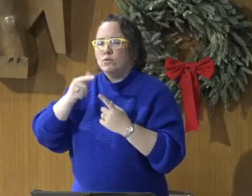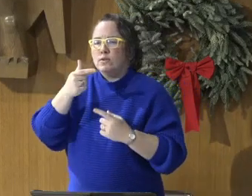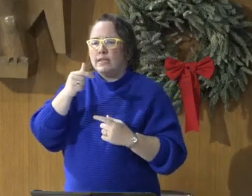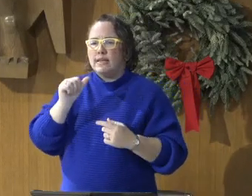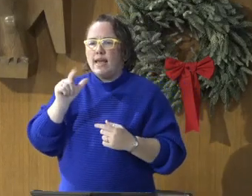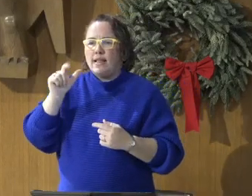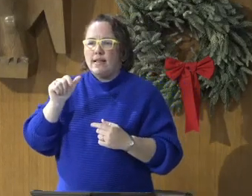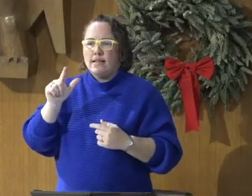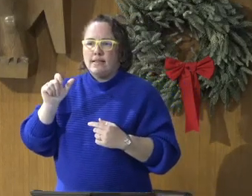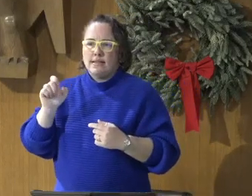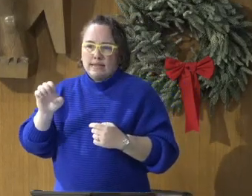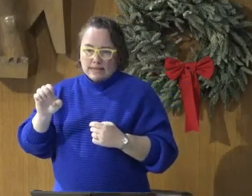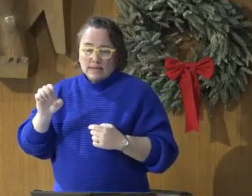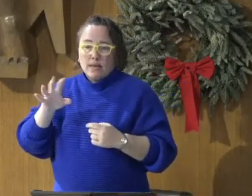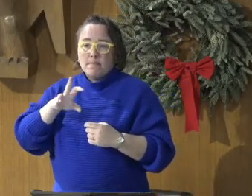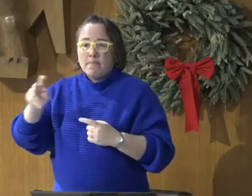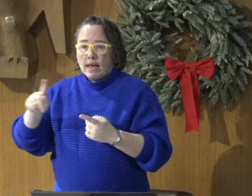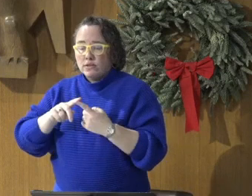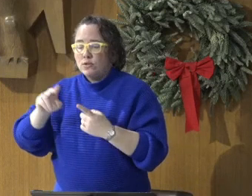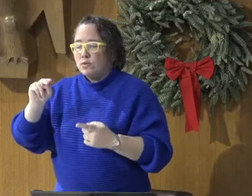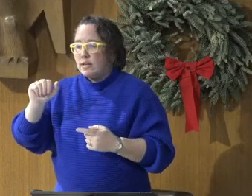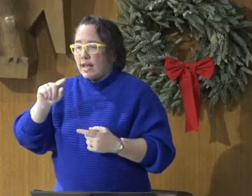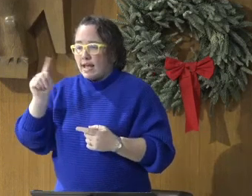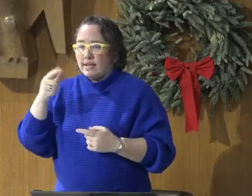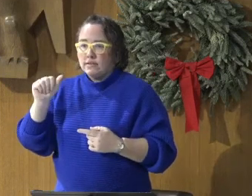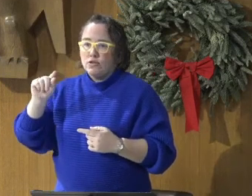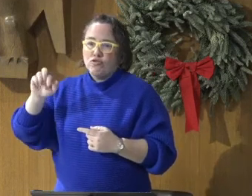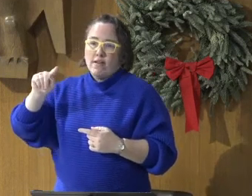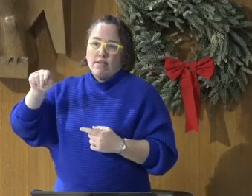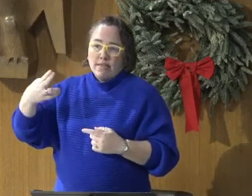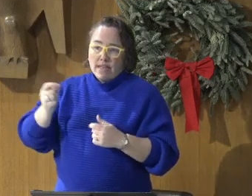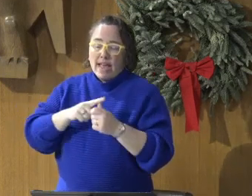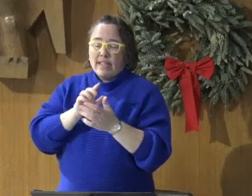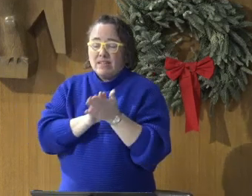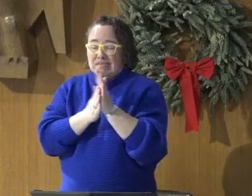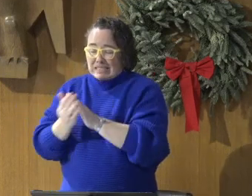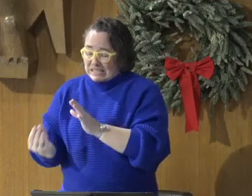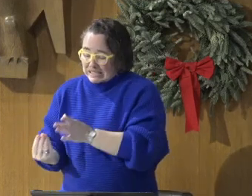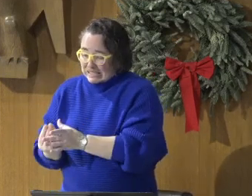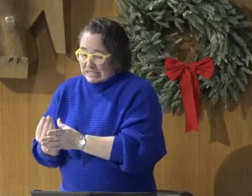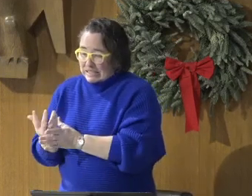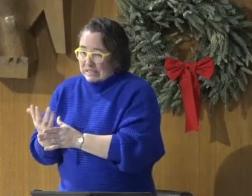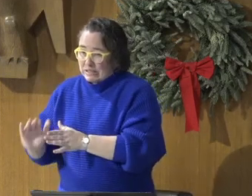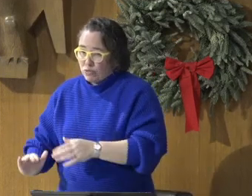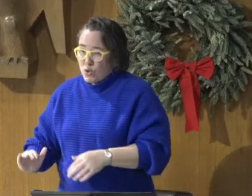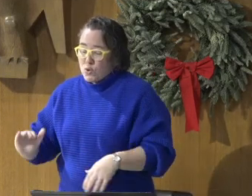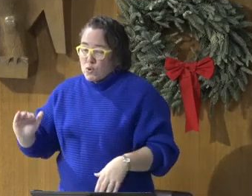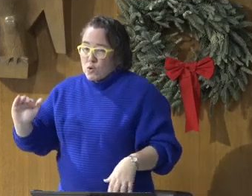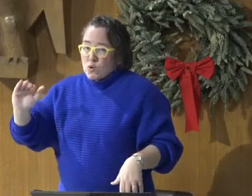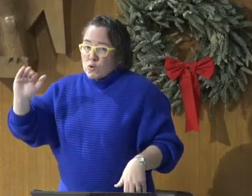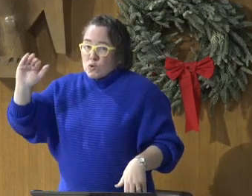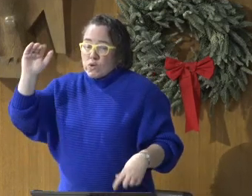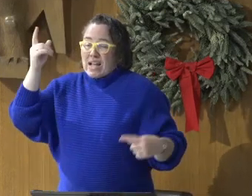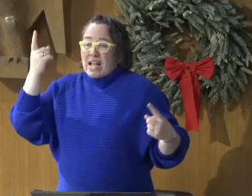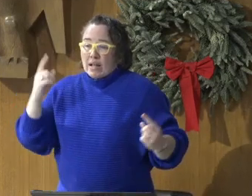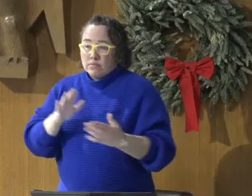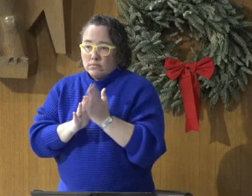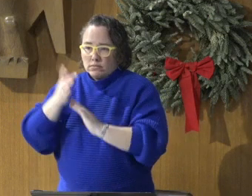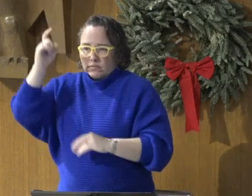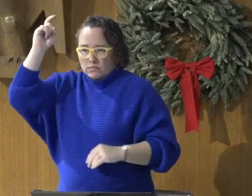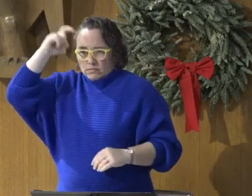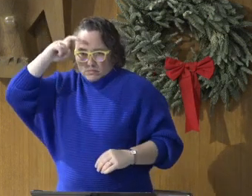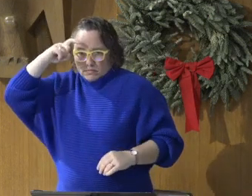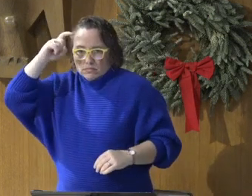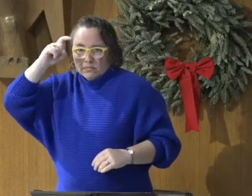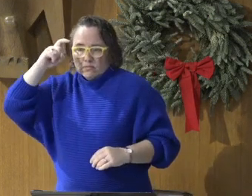Nazareth. The child grew and became strong, filled with wisdom, and the favor of